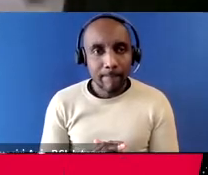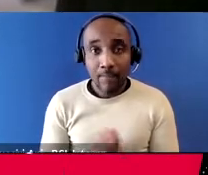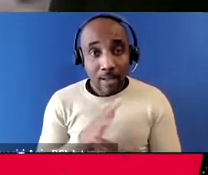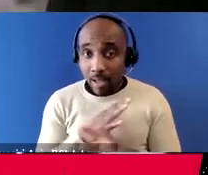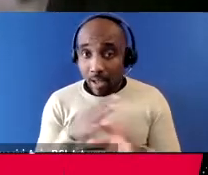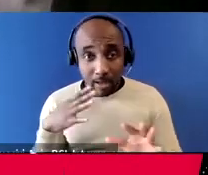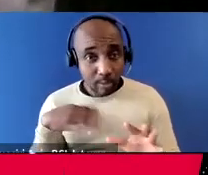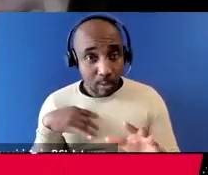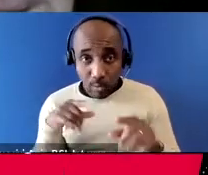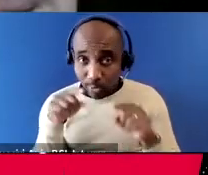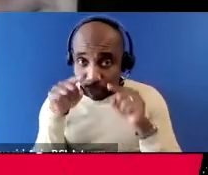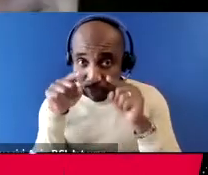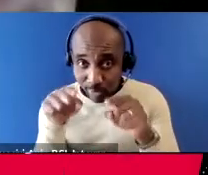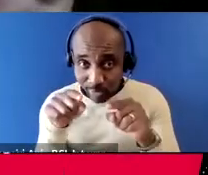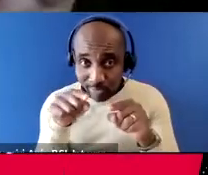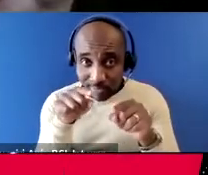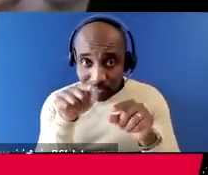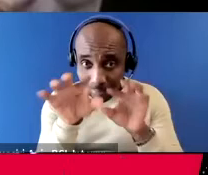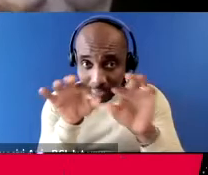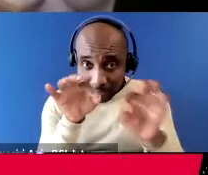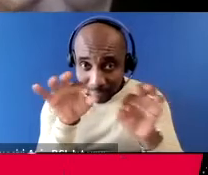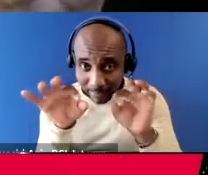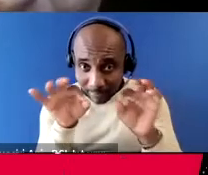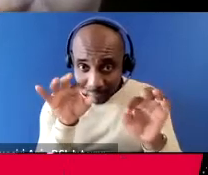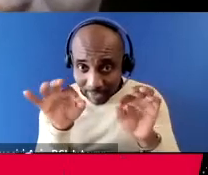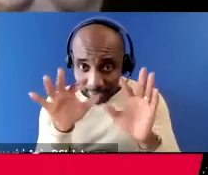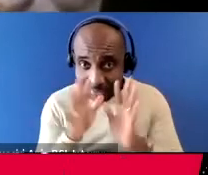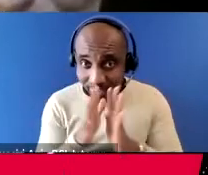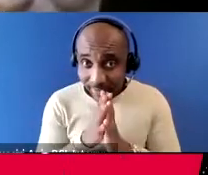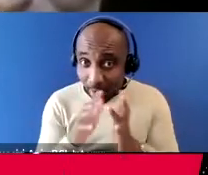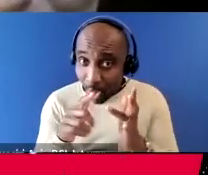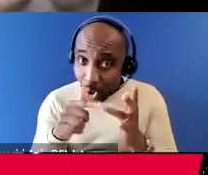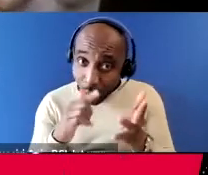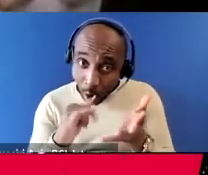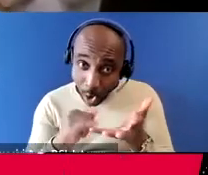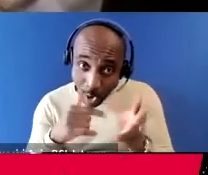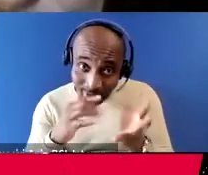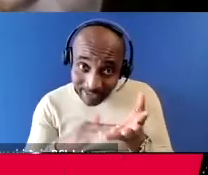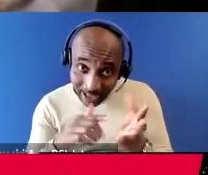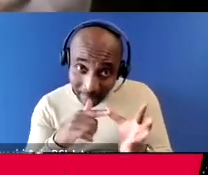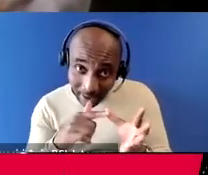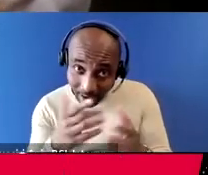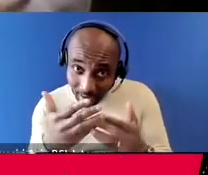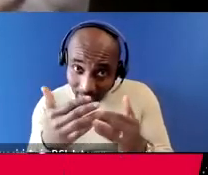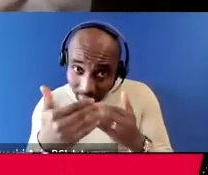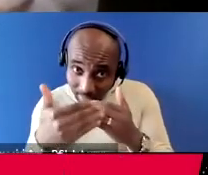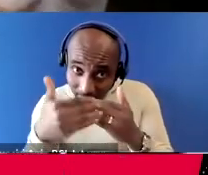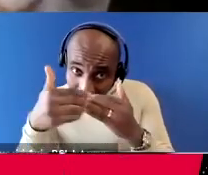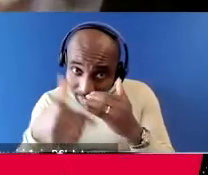International Criminal Court case, is one way to take that forward.